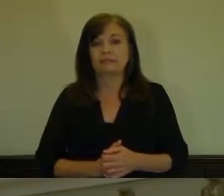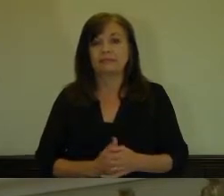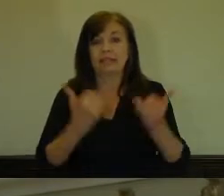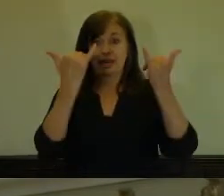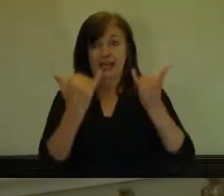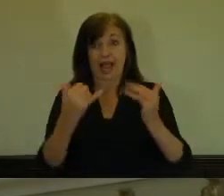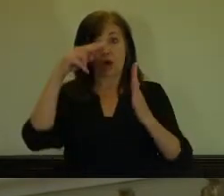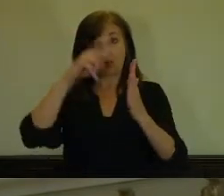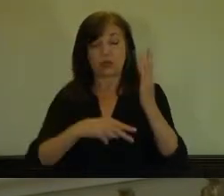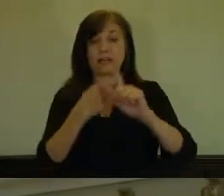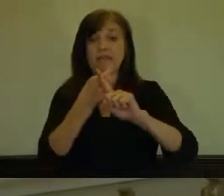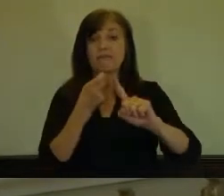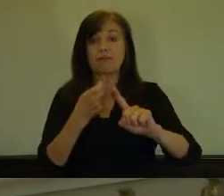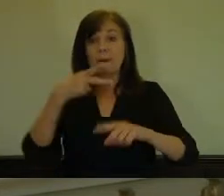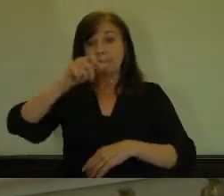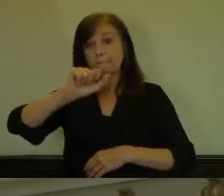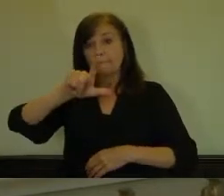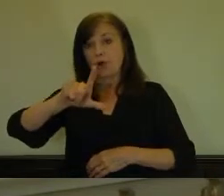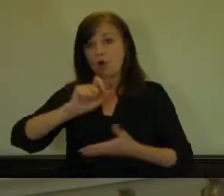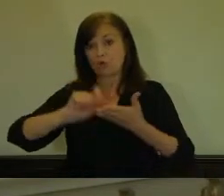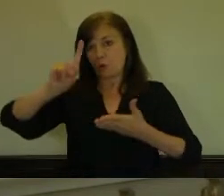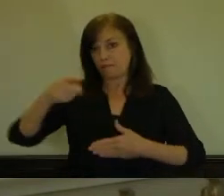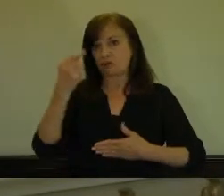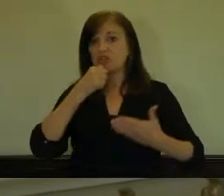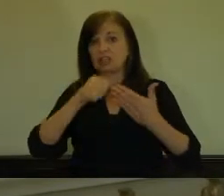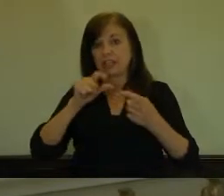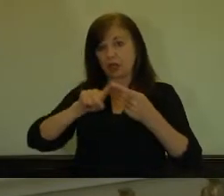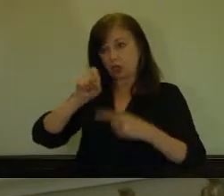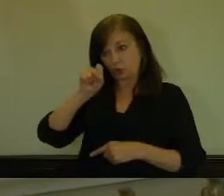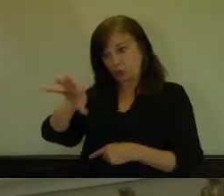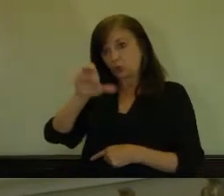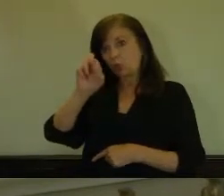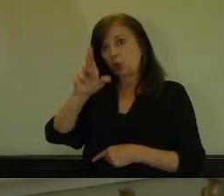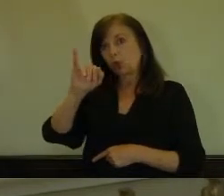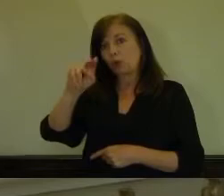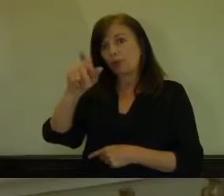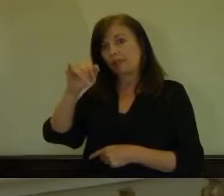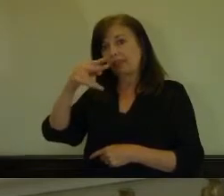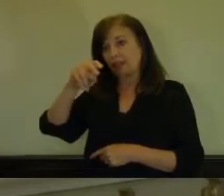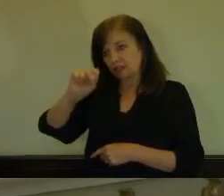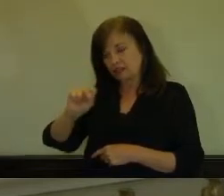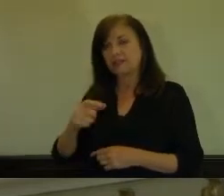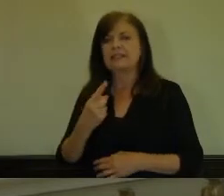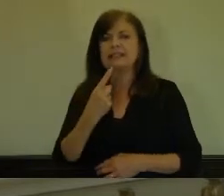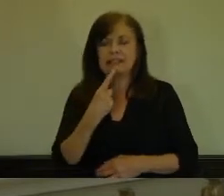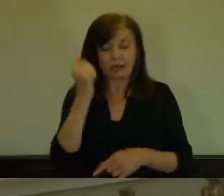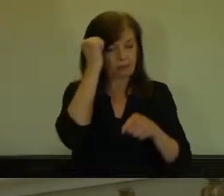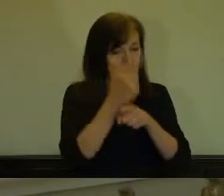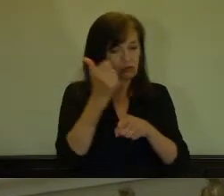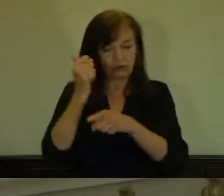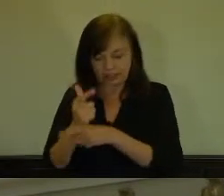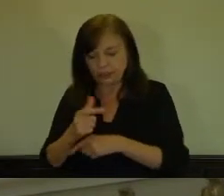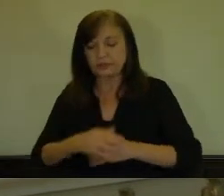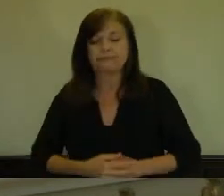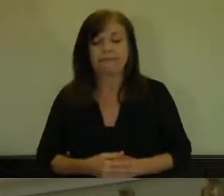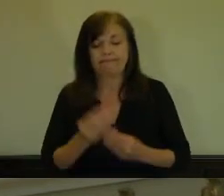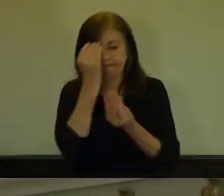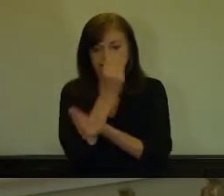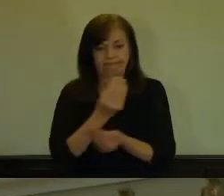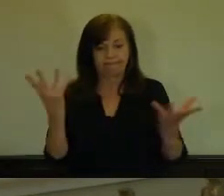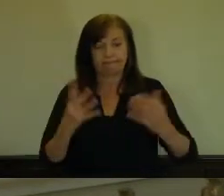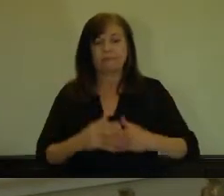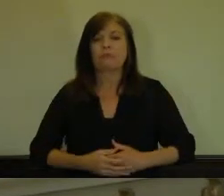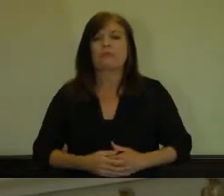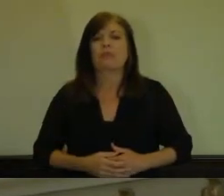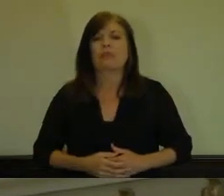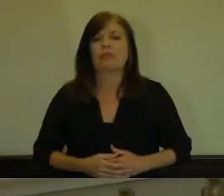A reading from the first letter of Paul to the Corinthians. Brothers and sisters, no one can